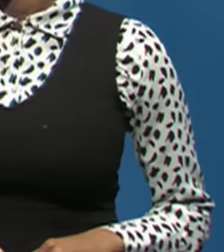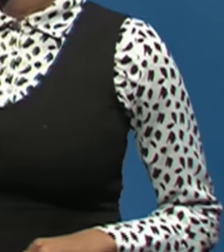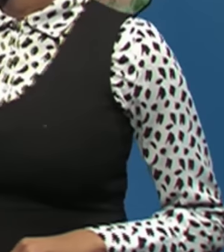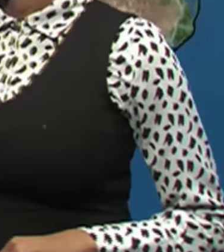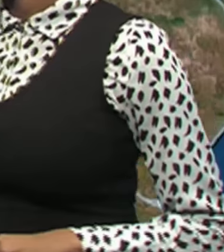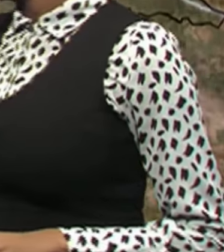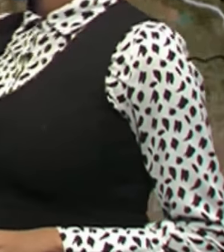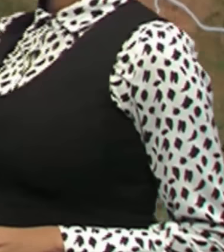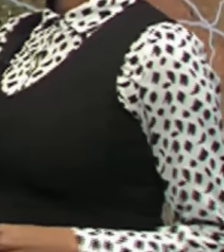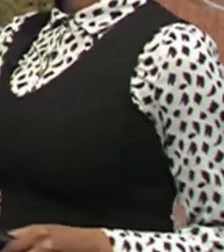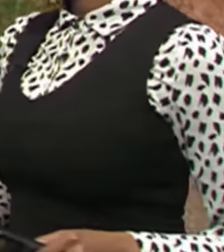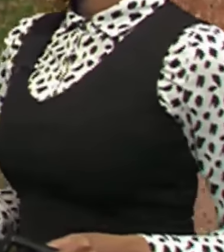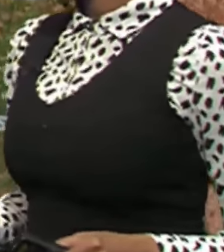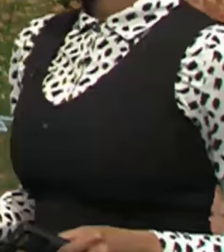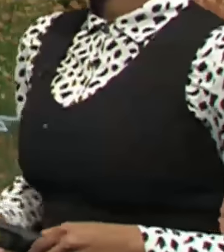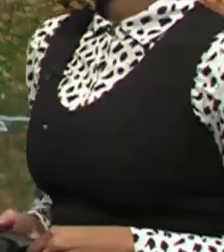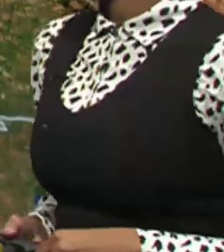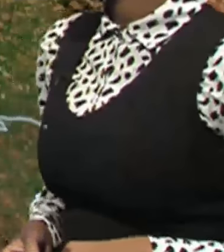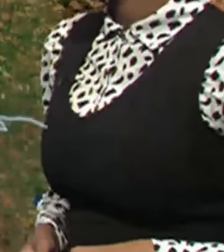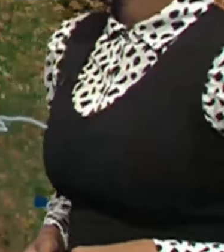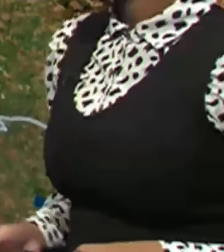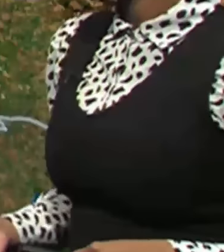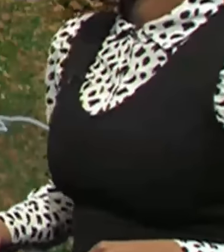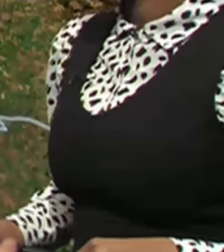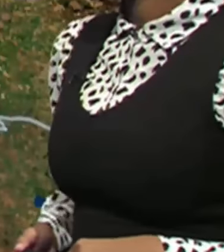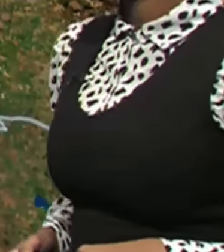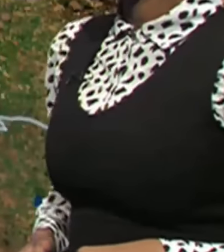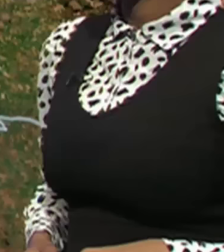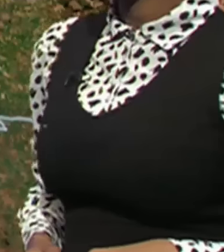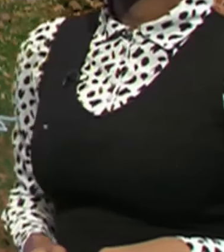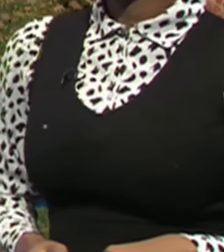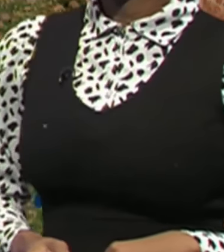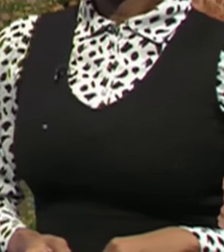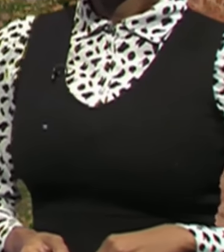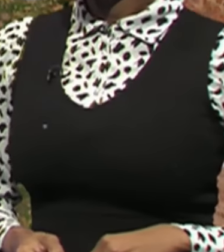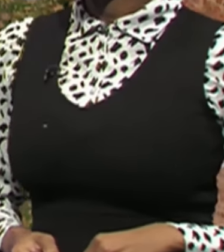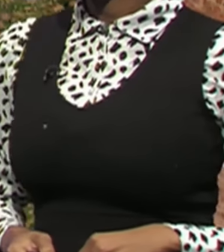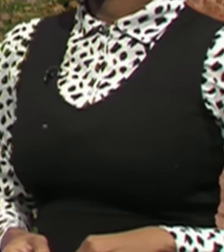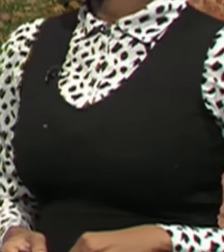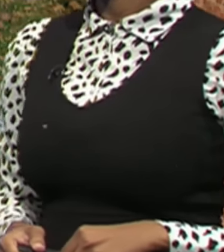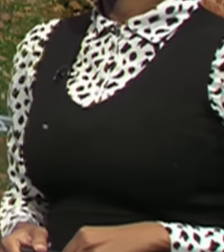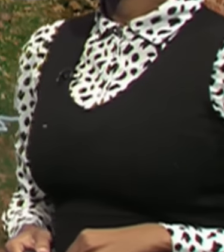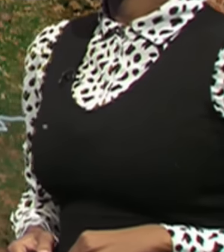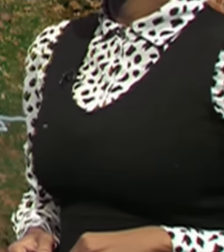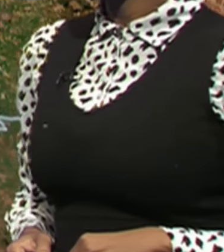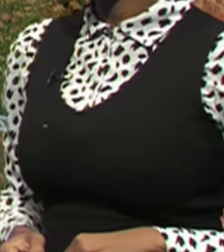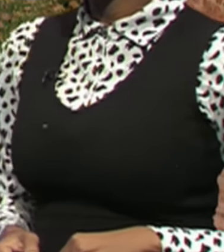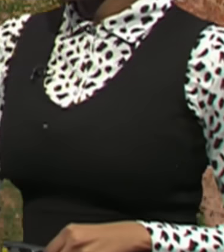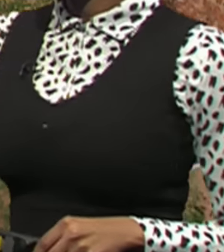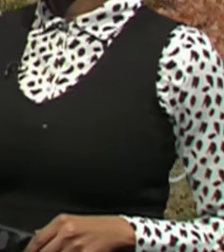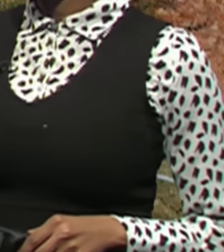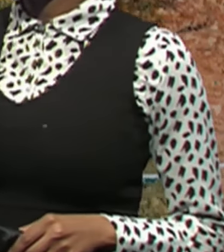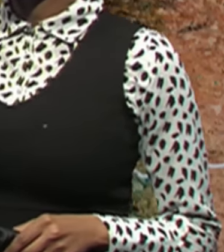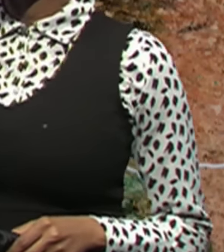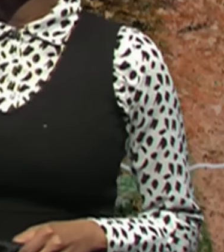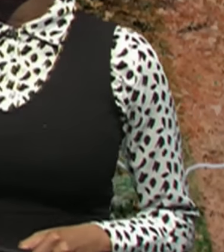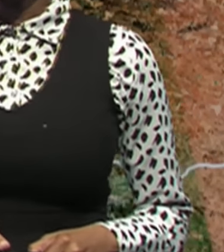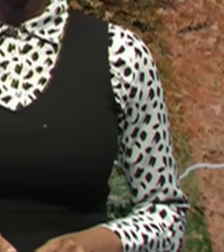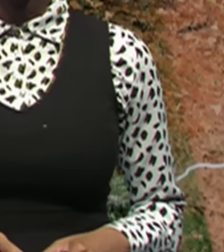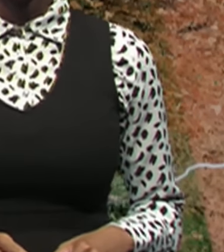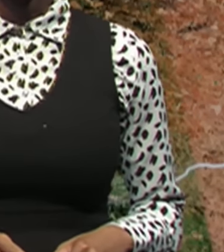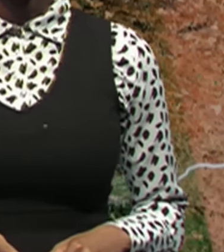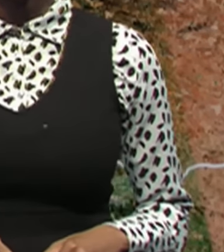go nna le melelo ya naga re lebelele di-temperature tsa rona fa re lebelela Pretoria ka digata di le 18 go ya go di le 32 Johannesburg ka